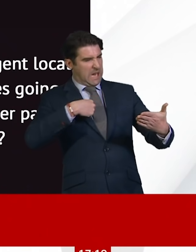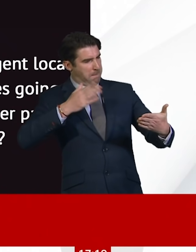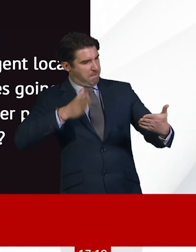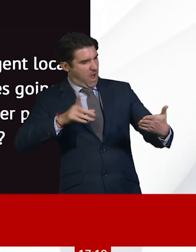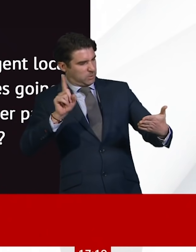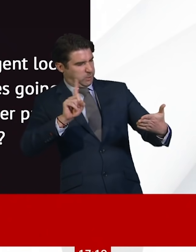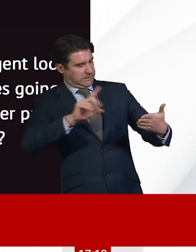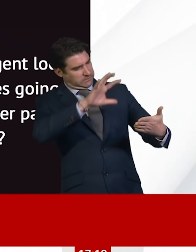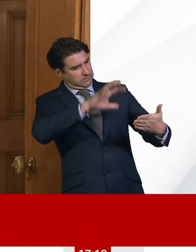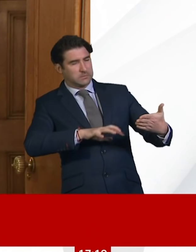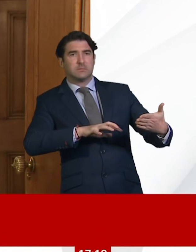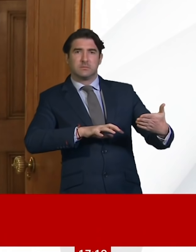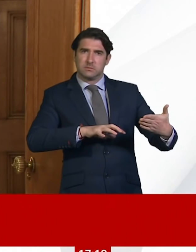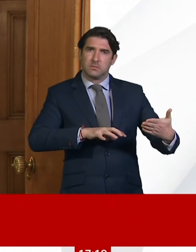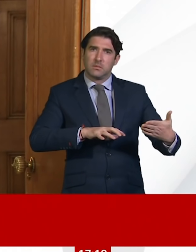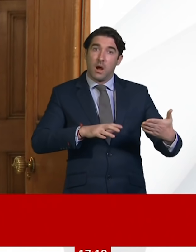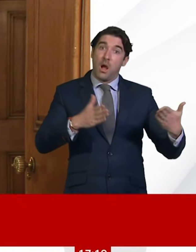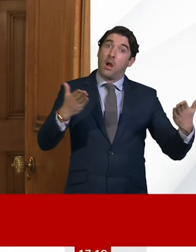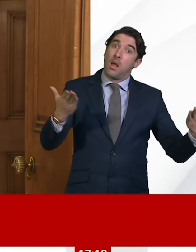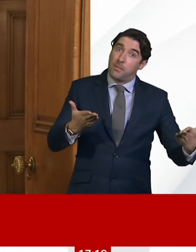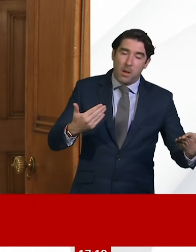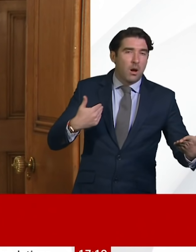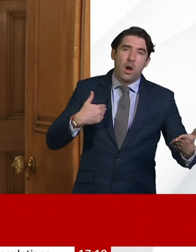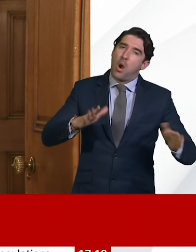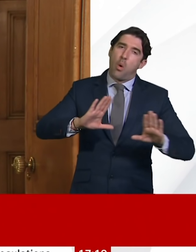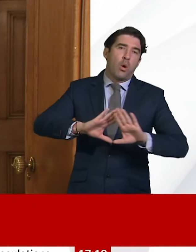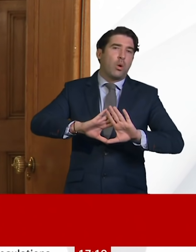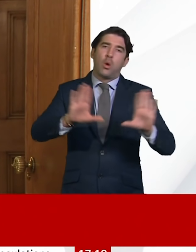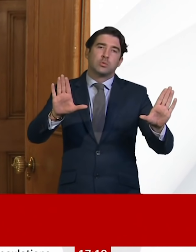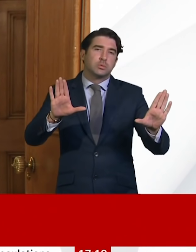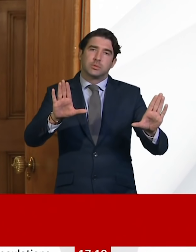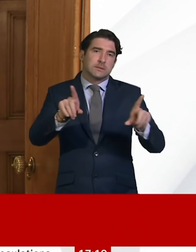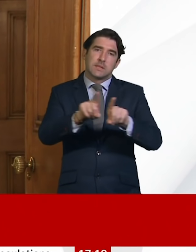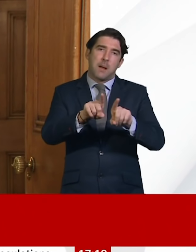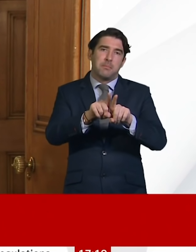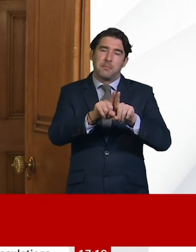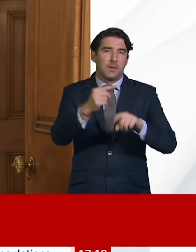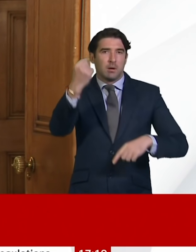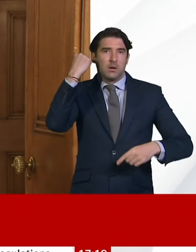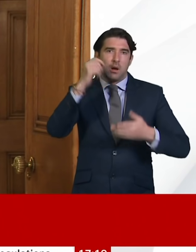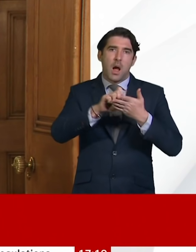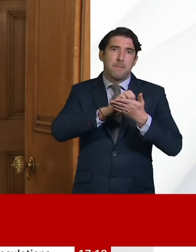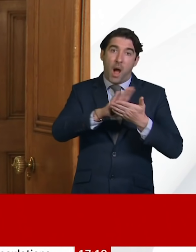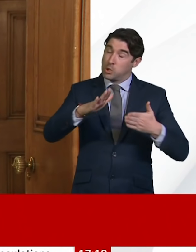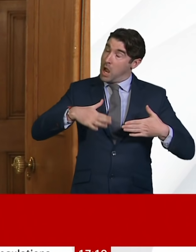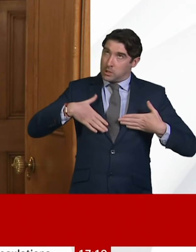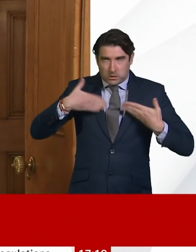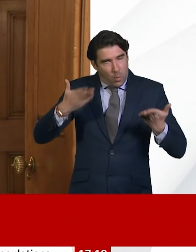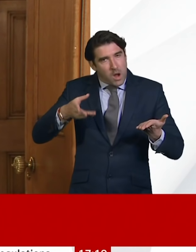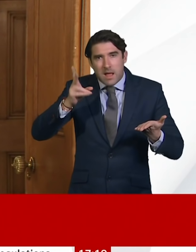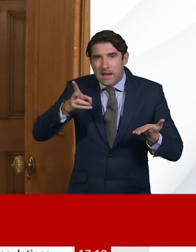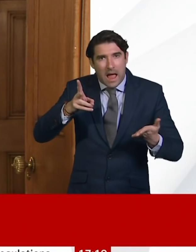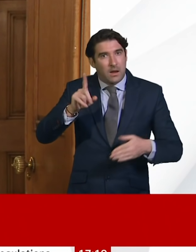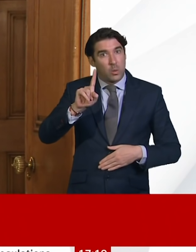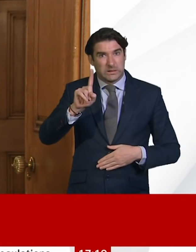at the moment, Carl, is going back to the situation we were in March, and I really don't want to do